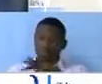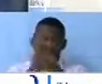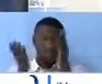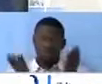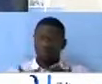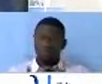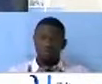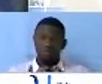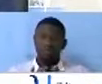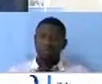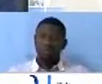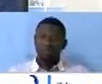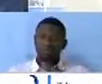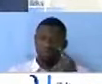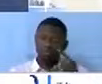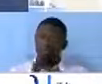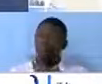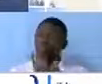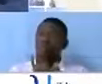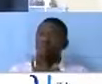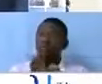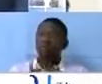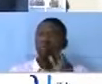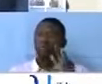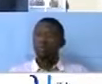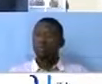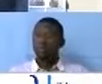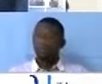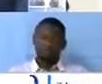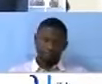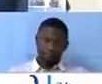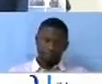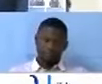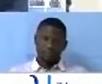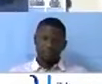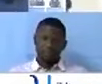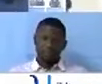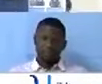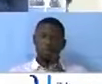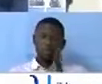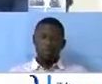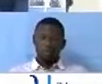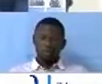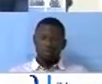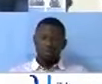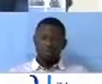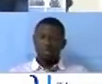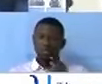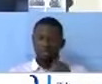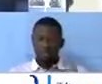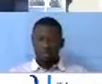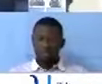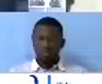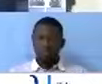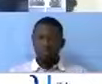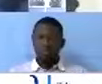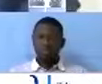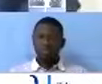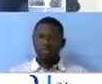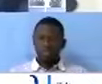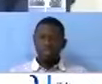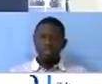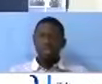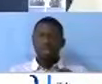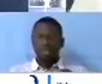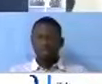just bring out the evidence. Dañu feñal rek li nga xamne moy misal. But let's even assume or let's